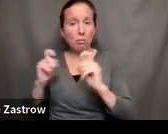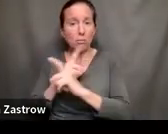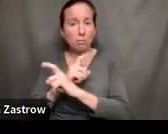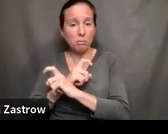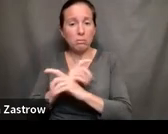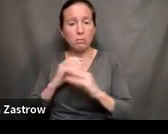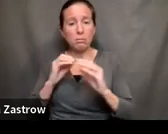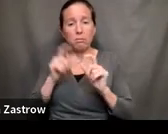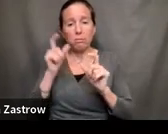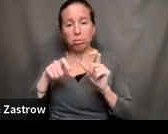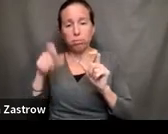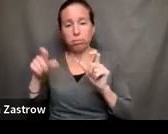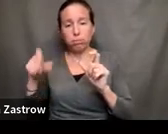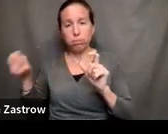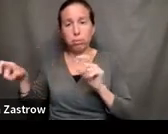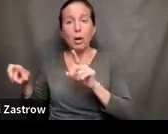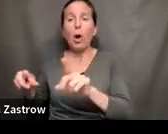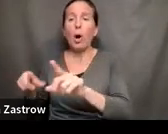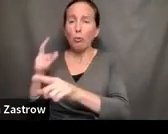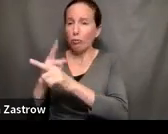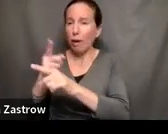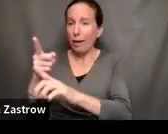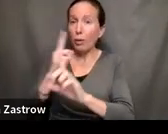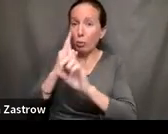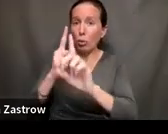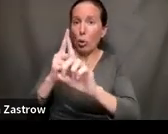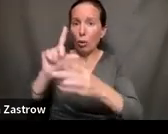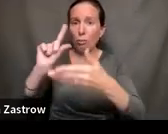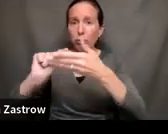yes, put the goal on the data sheet. Perfect, because then you know what you're measuring.